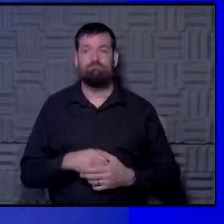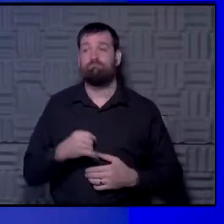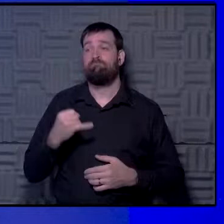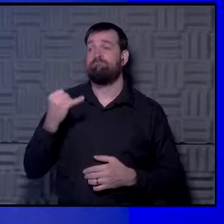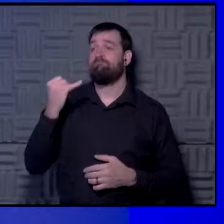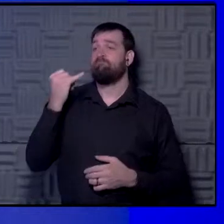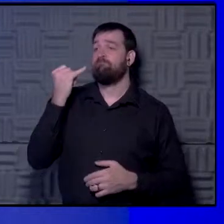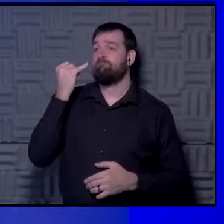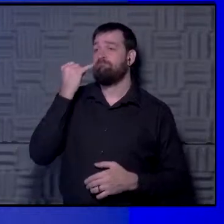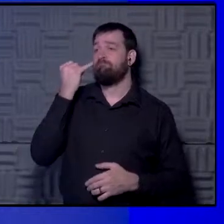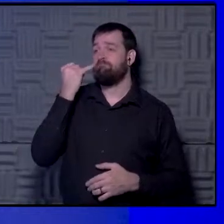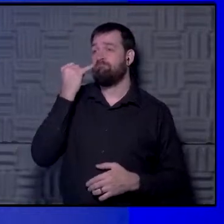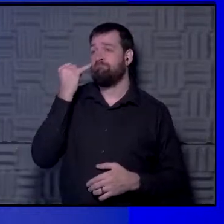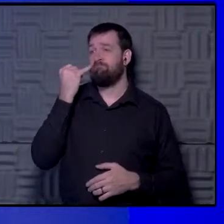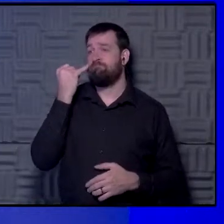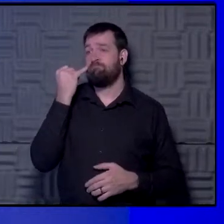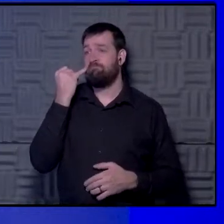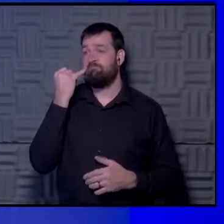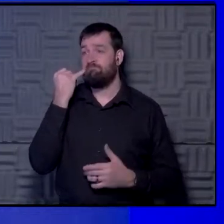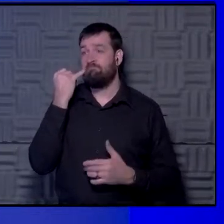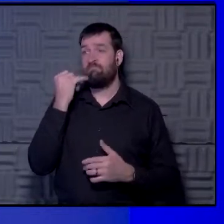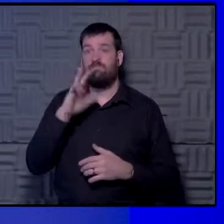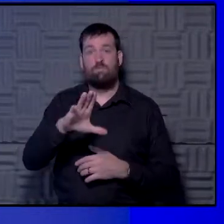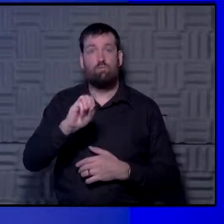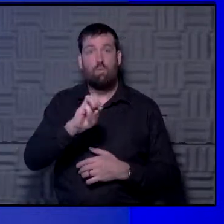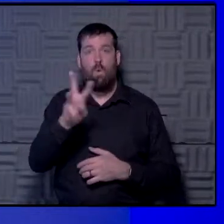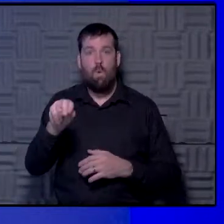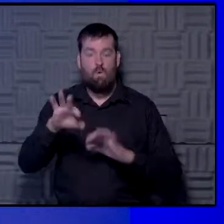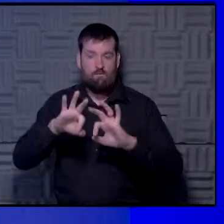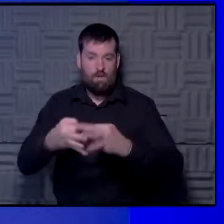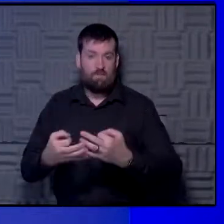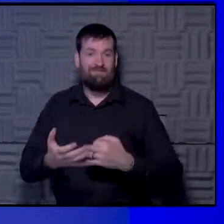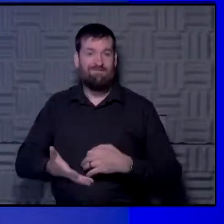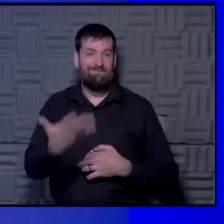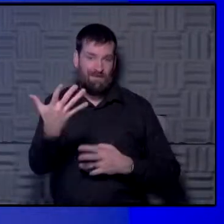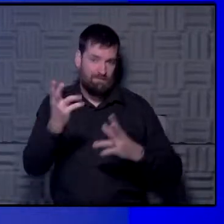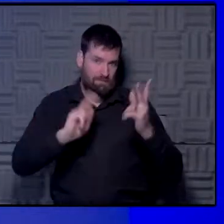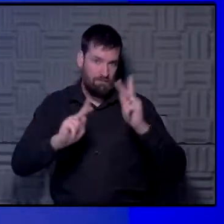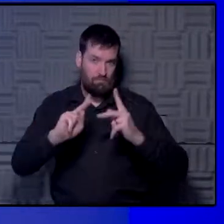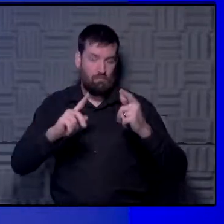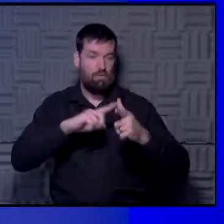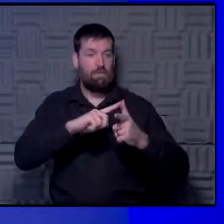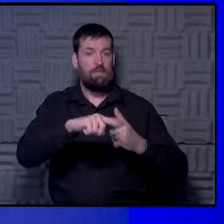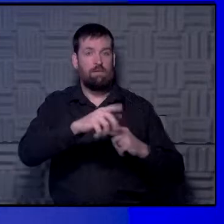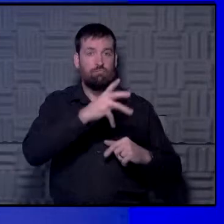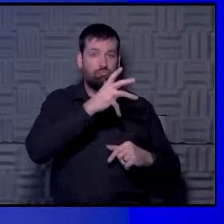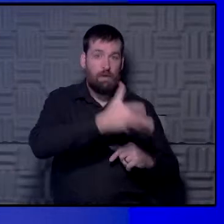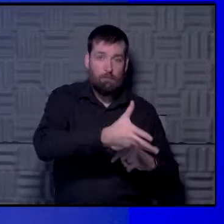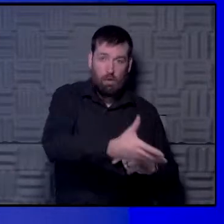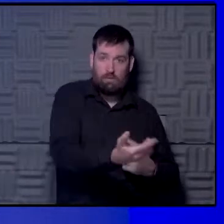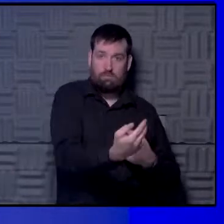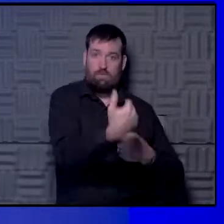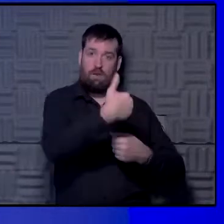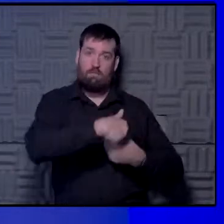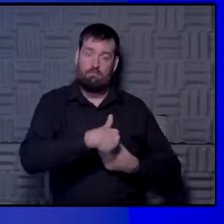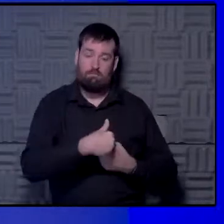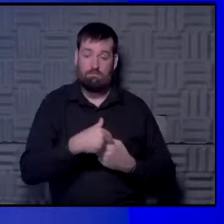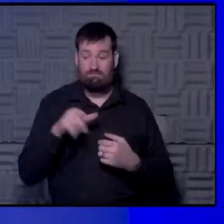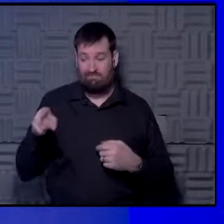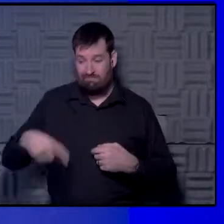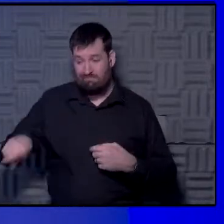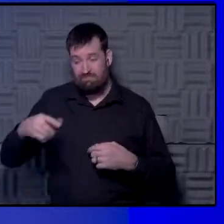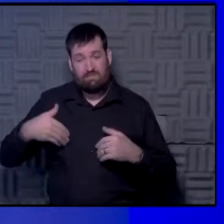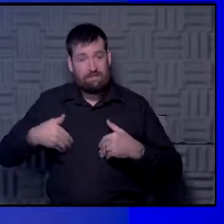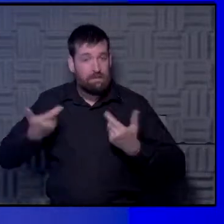it is, even if it's your own household, it's 5 people, and then the grandmother that comes in. If those are young